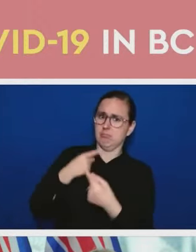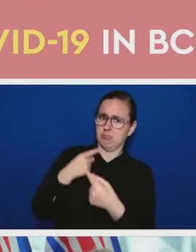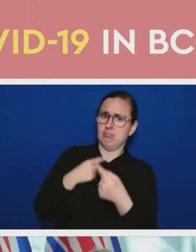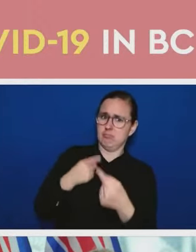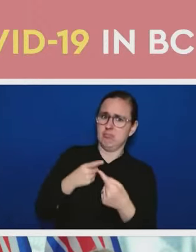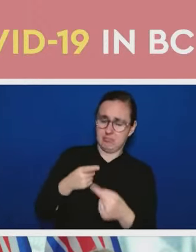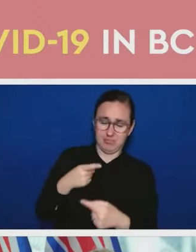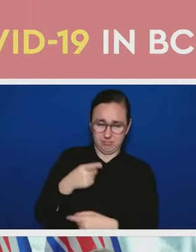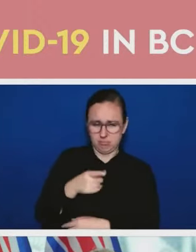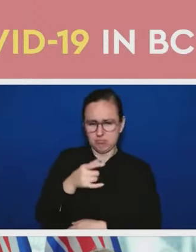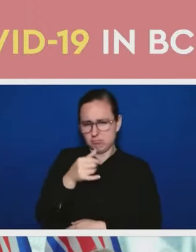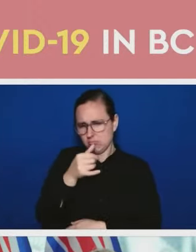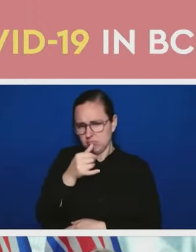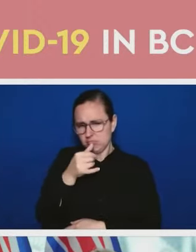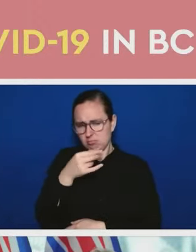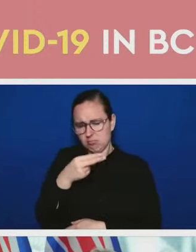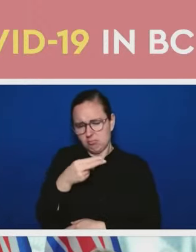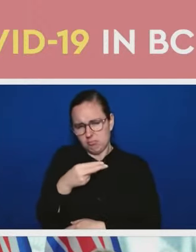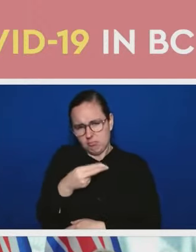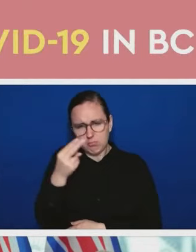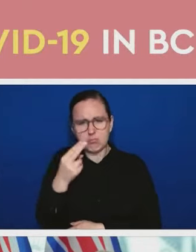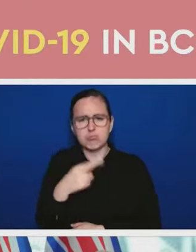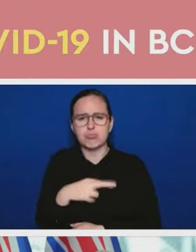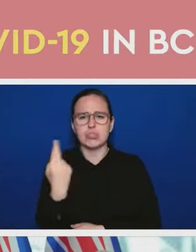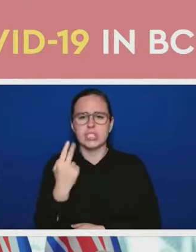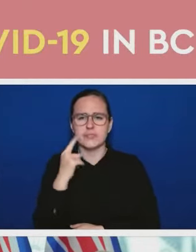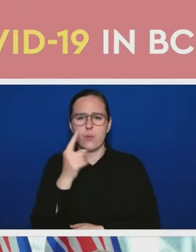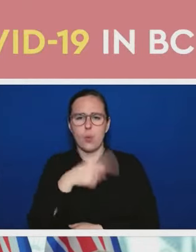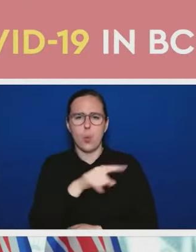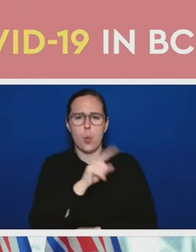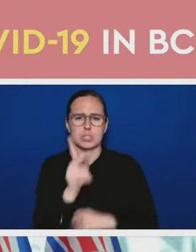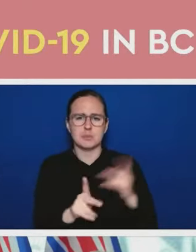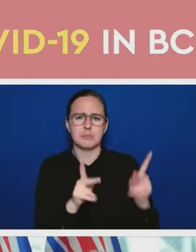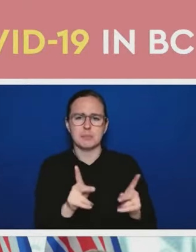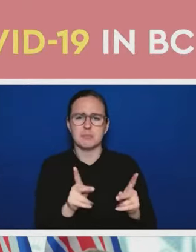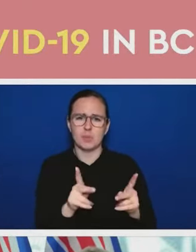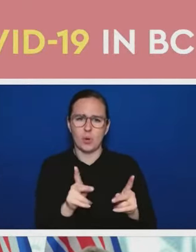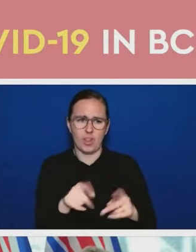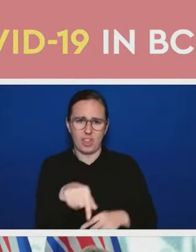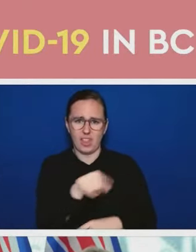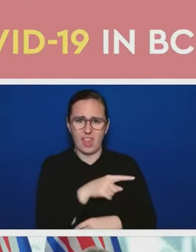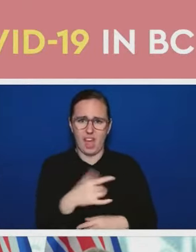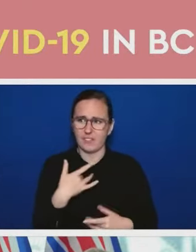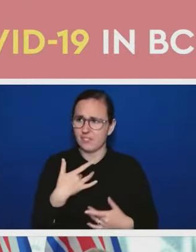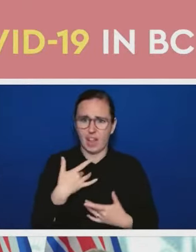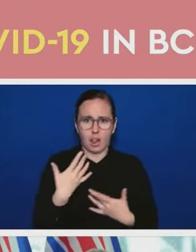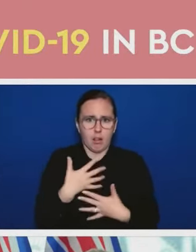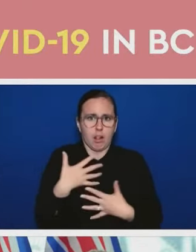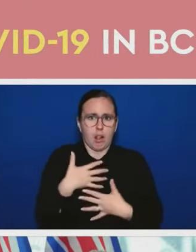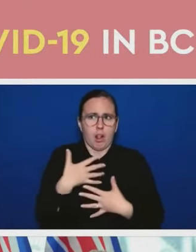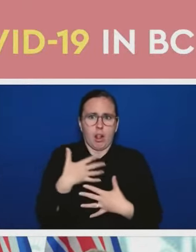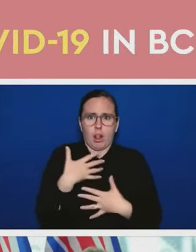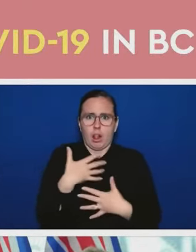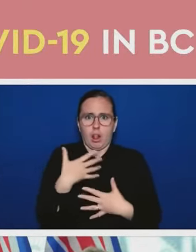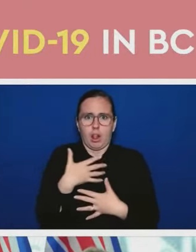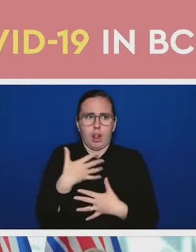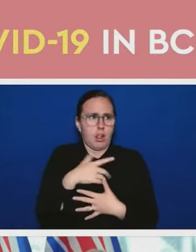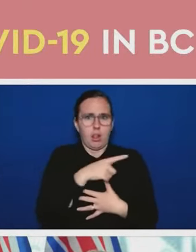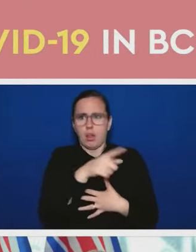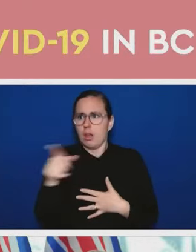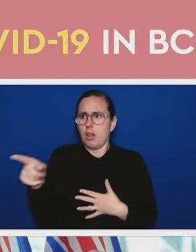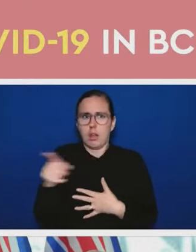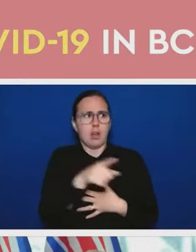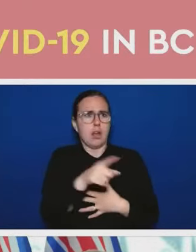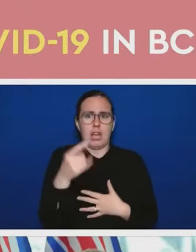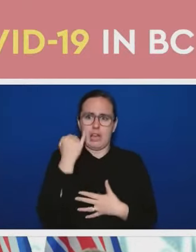as a result, has created significant fear. Specifically due to that higher risk, a primary